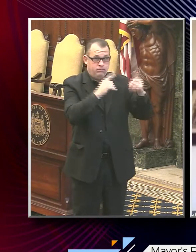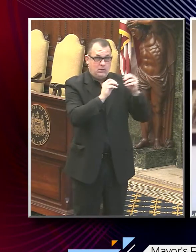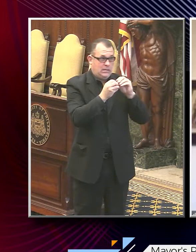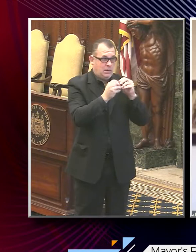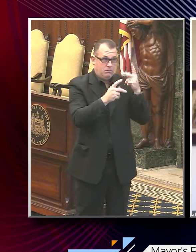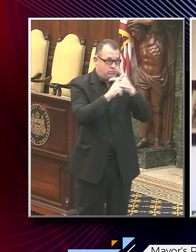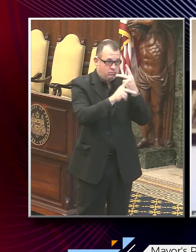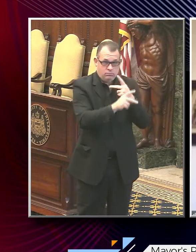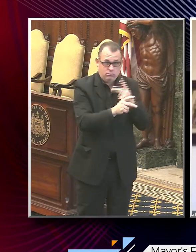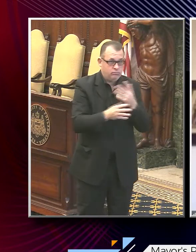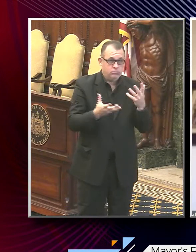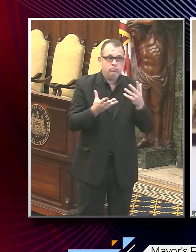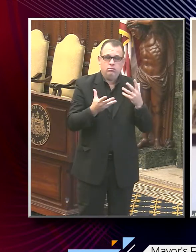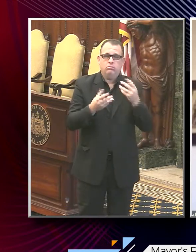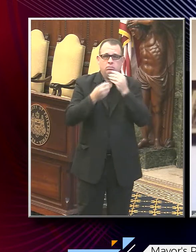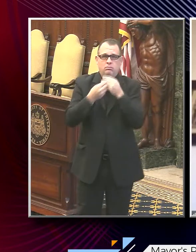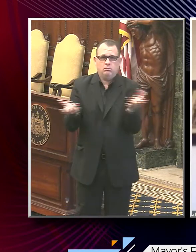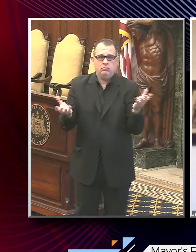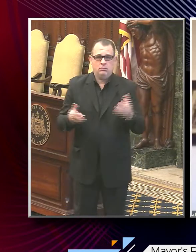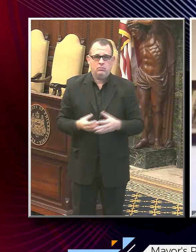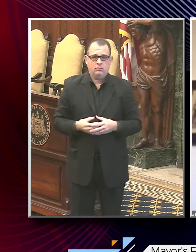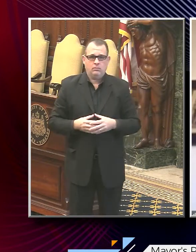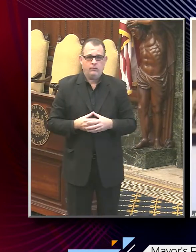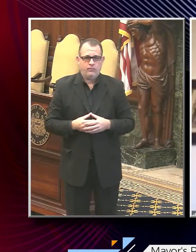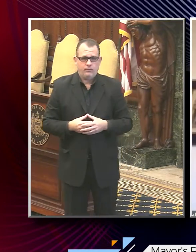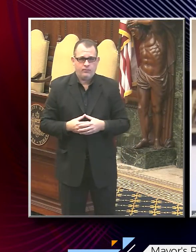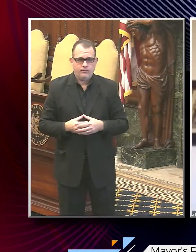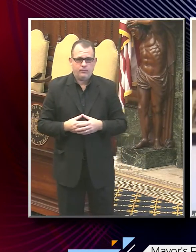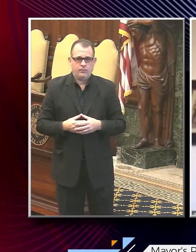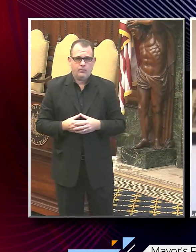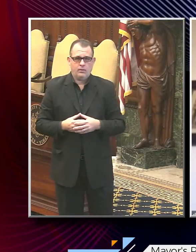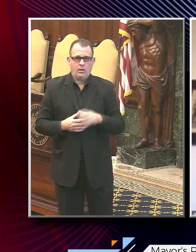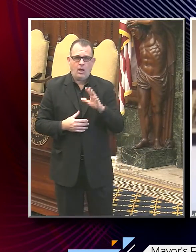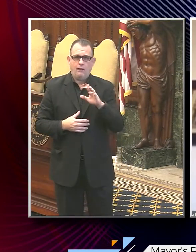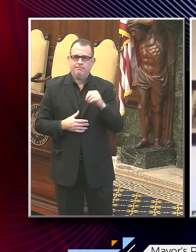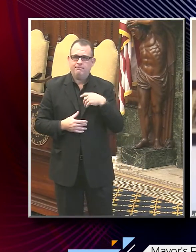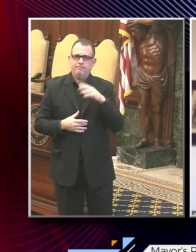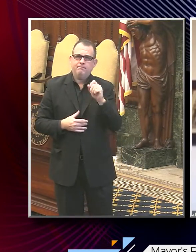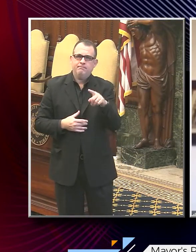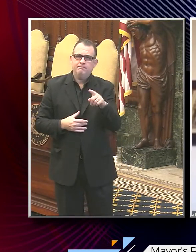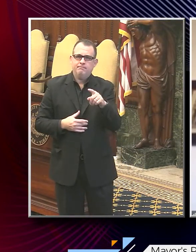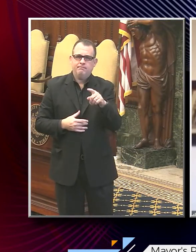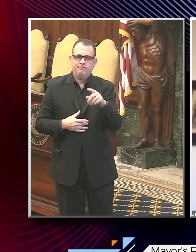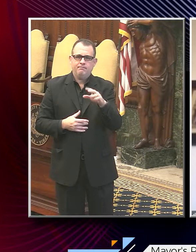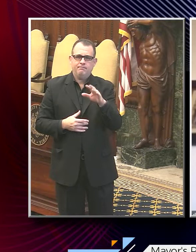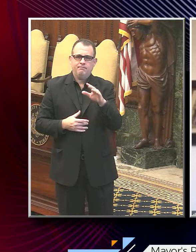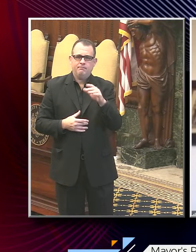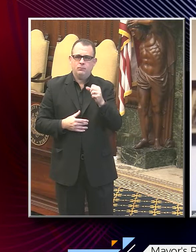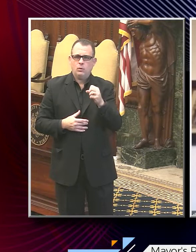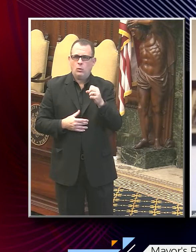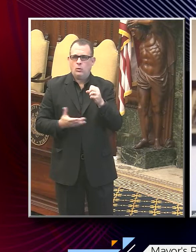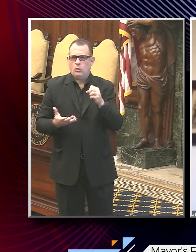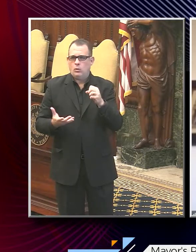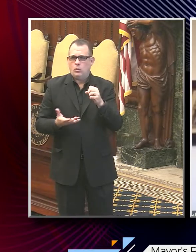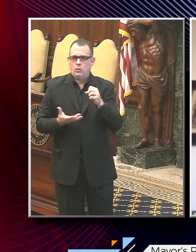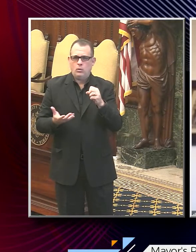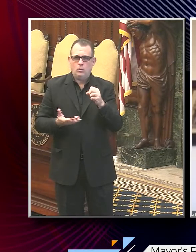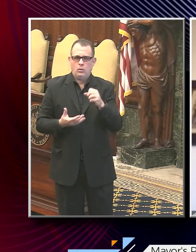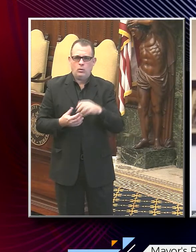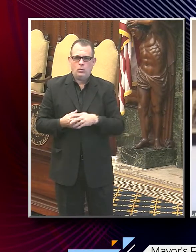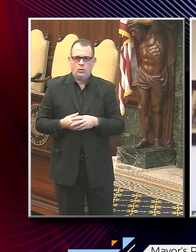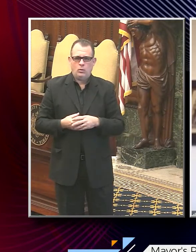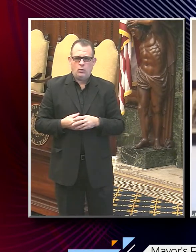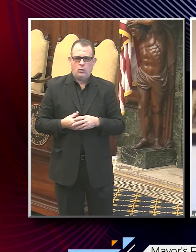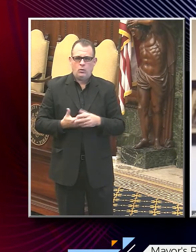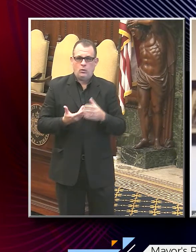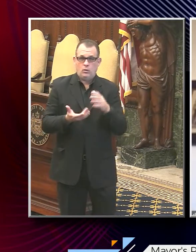So do you, in terms of I guess I'm also just interested too then, given that, schools have obviously been closed for a